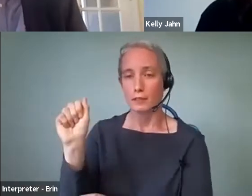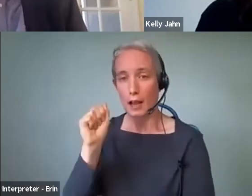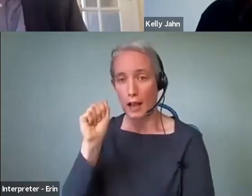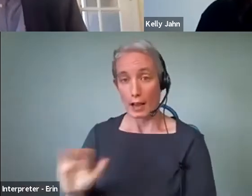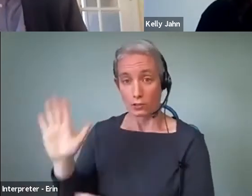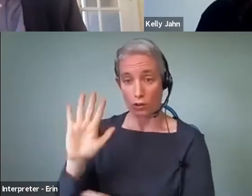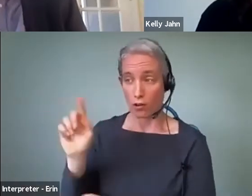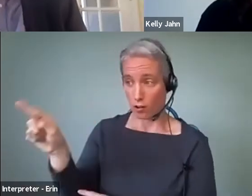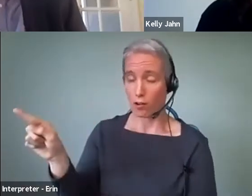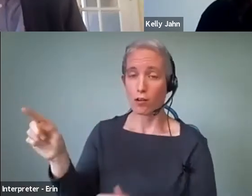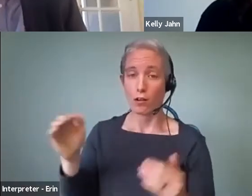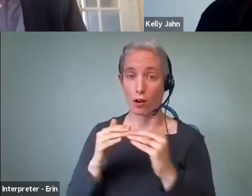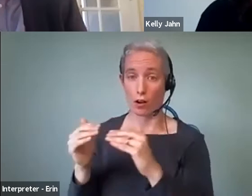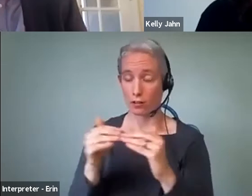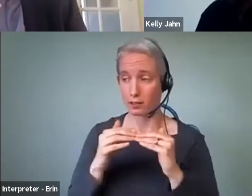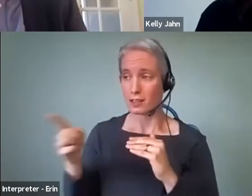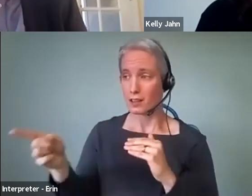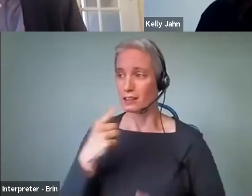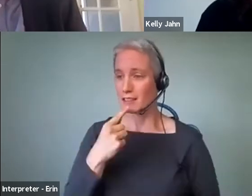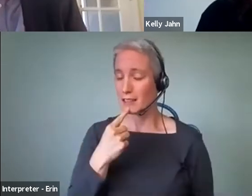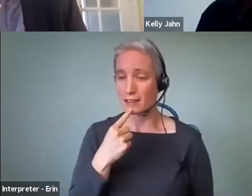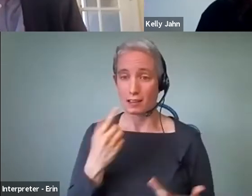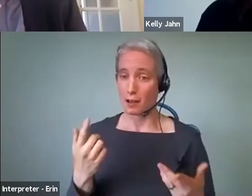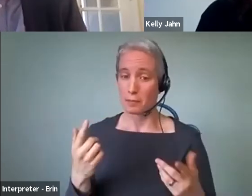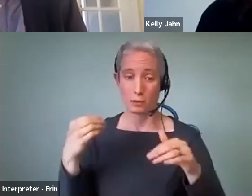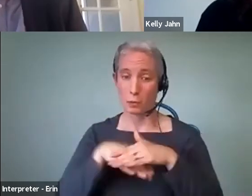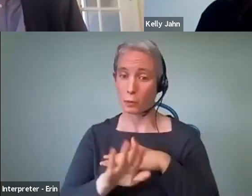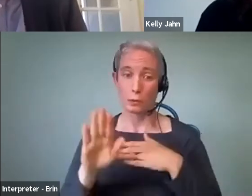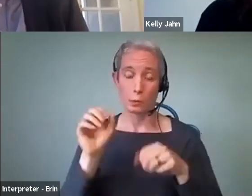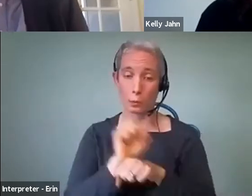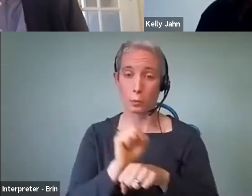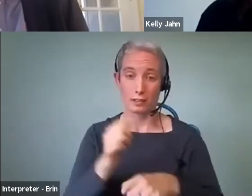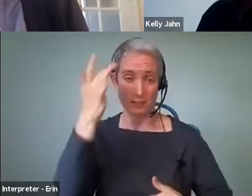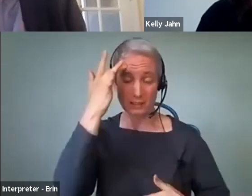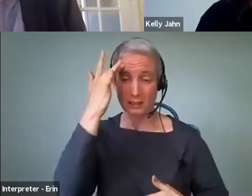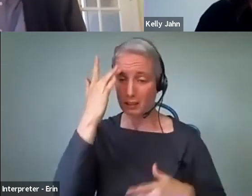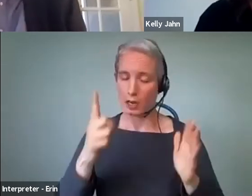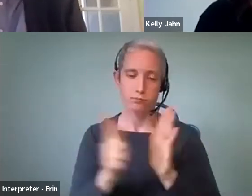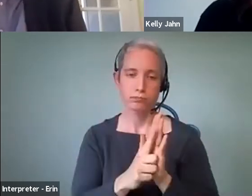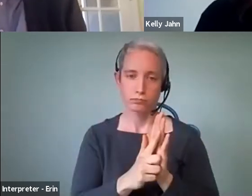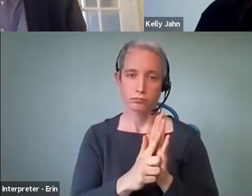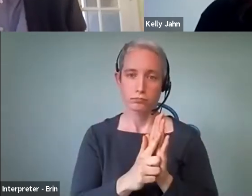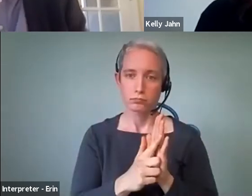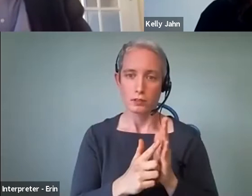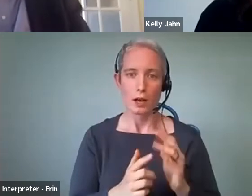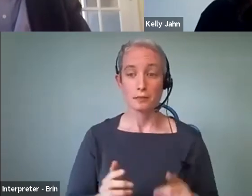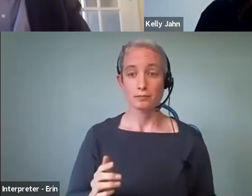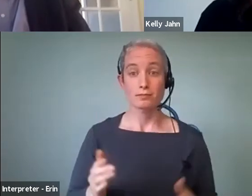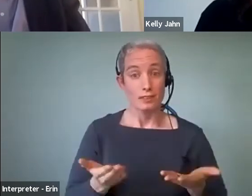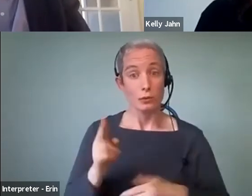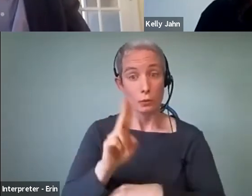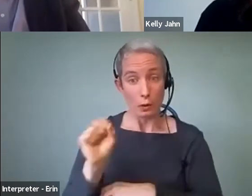is unacceptable to come to work ill. In healthcare for years, we applaud the person that shows up, on death's